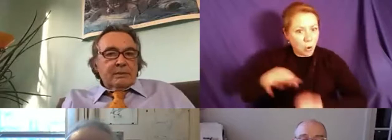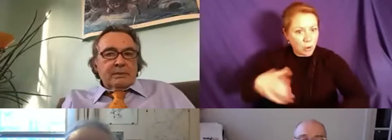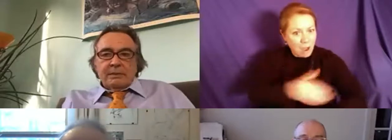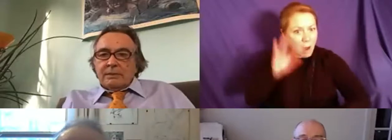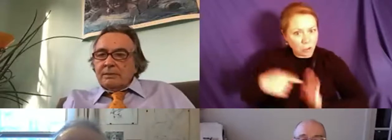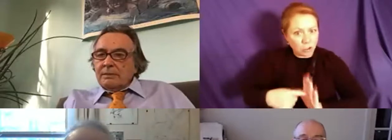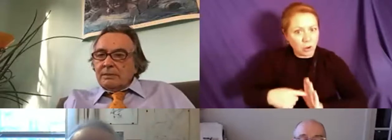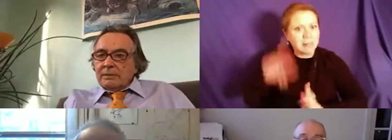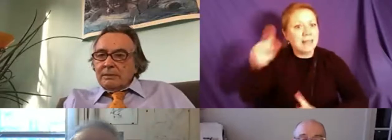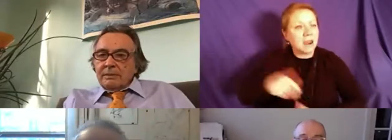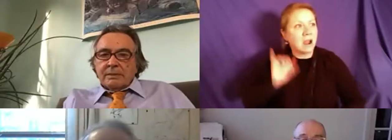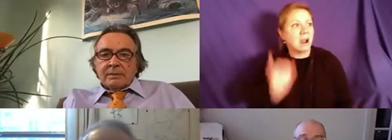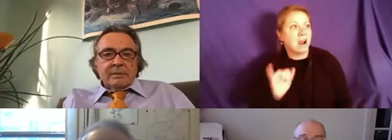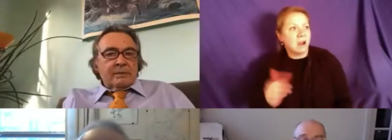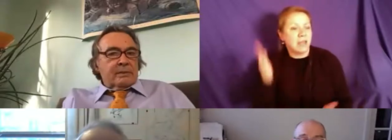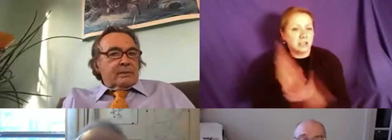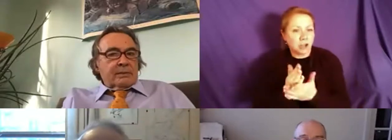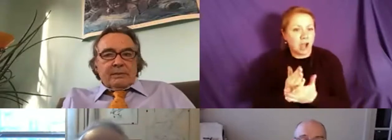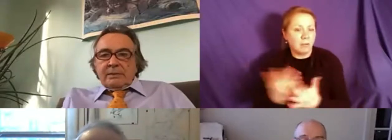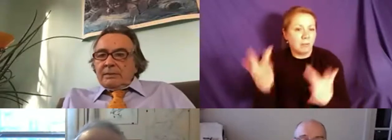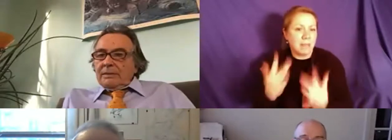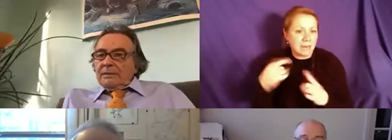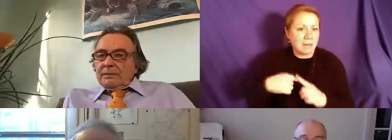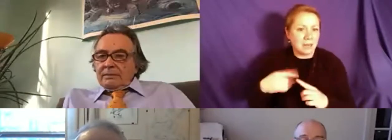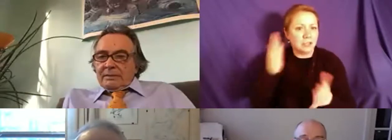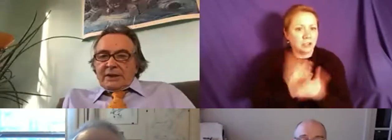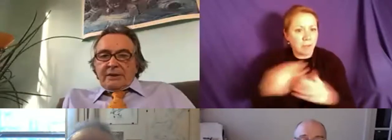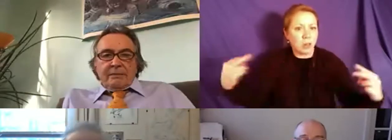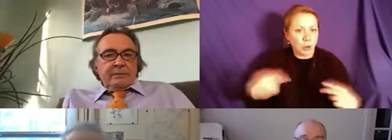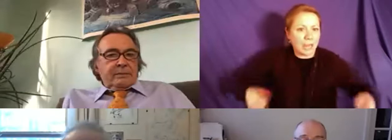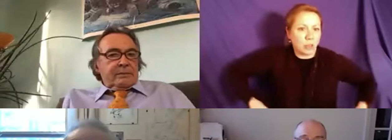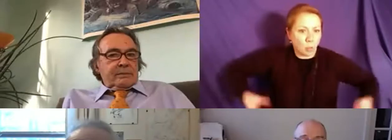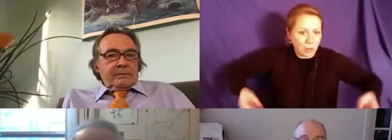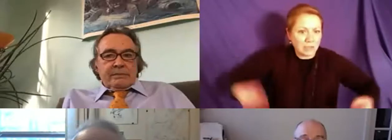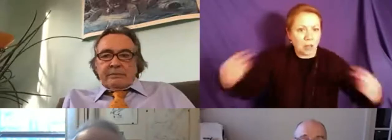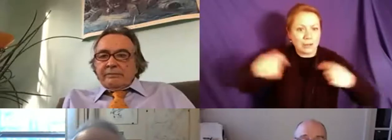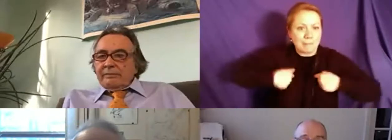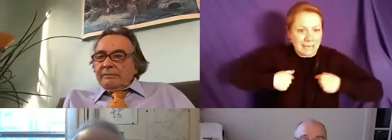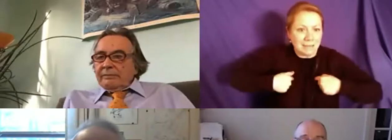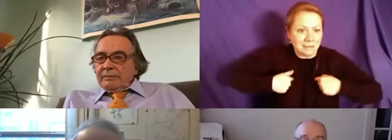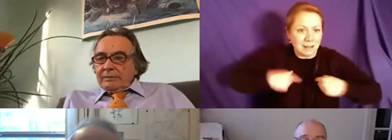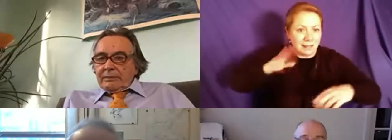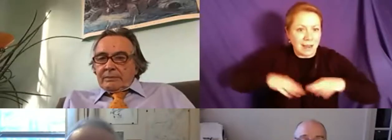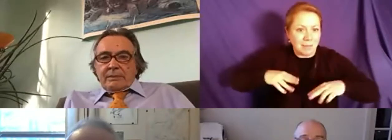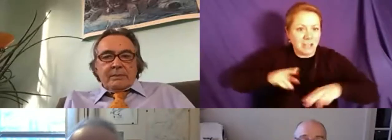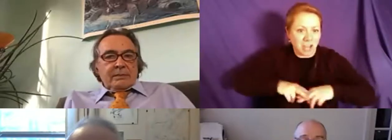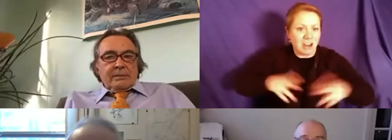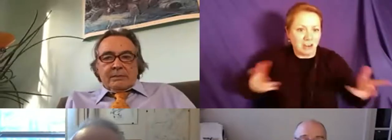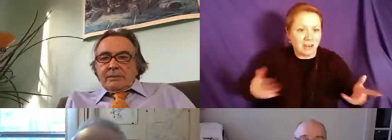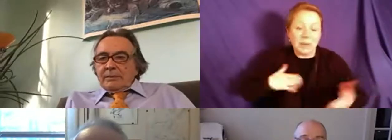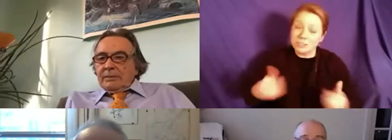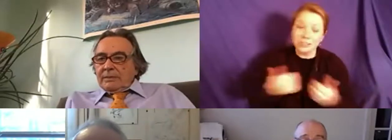they really got off that and stopped looking at the wheels and instead looked at who I was. It was quite a